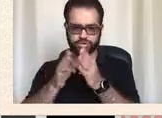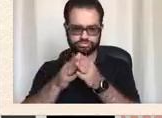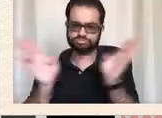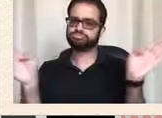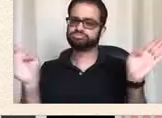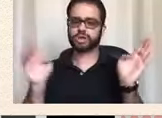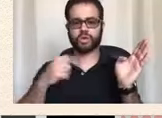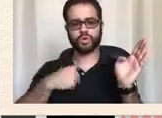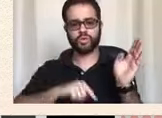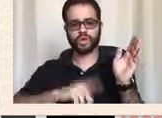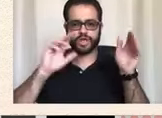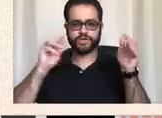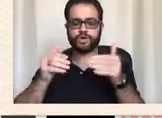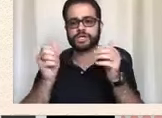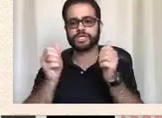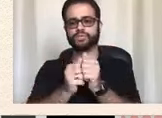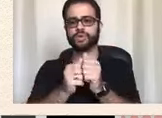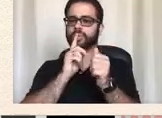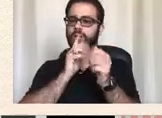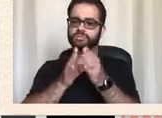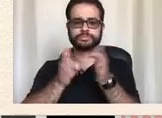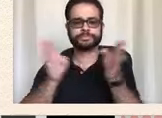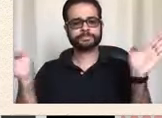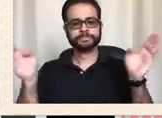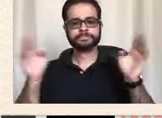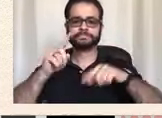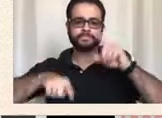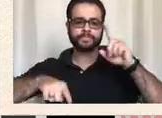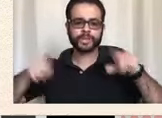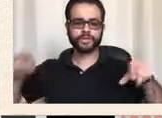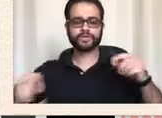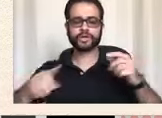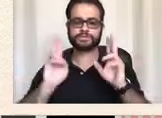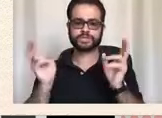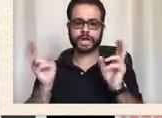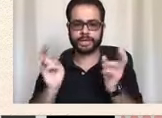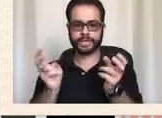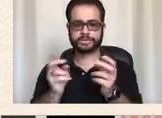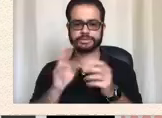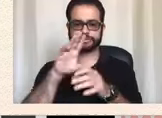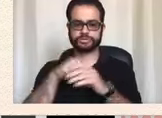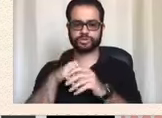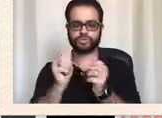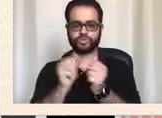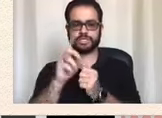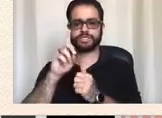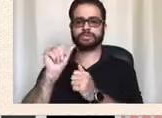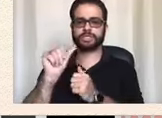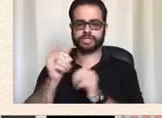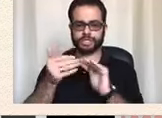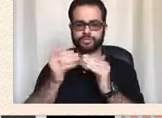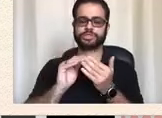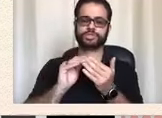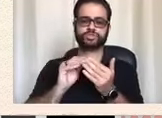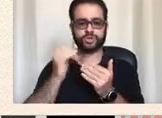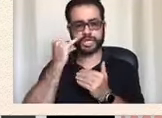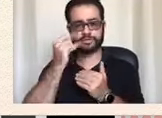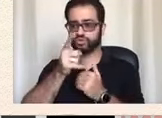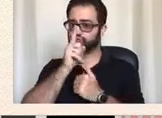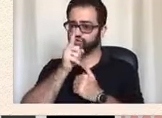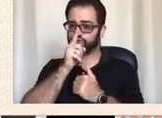vast amount of different really hot topics within the disability community. So if you're really looking to branch off and